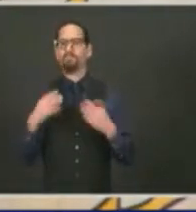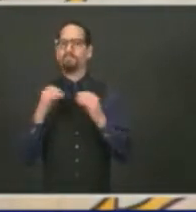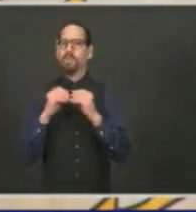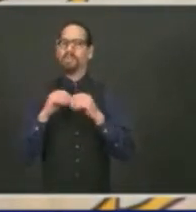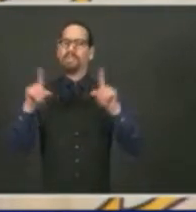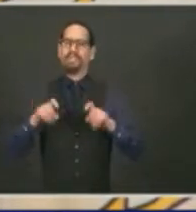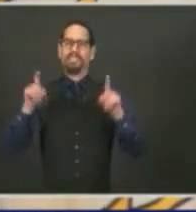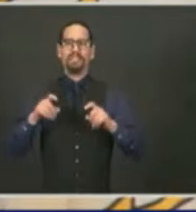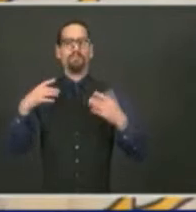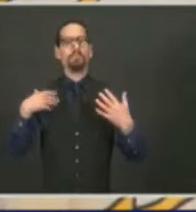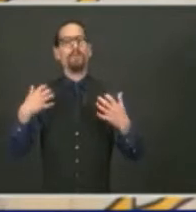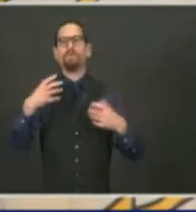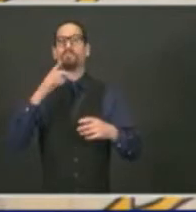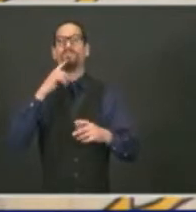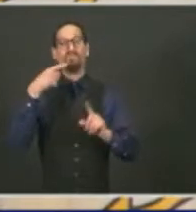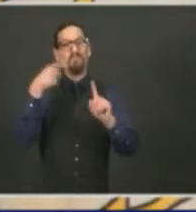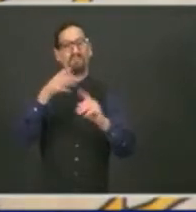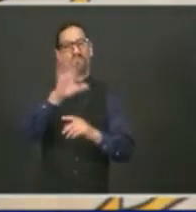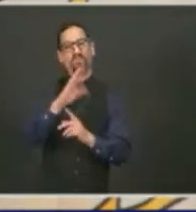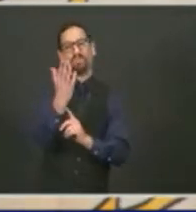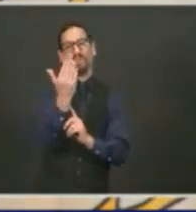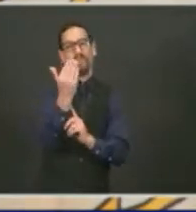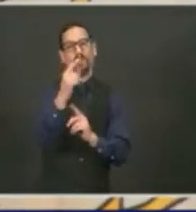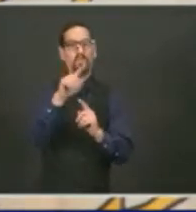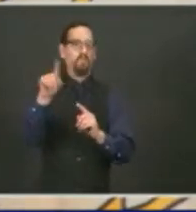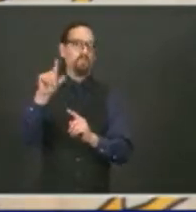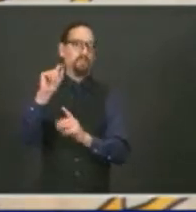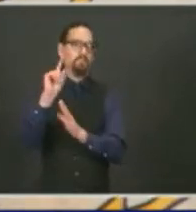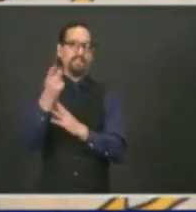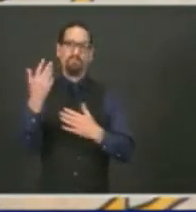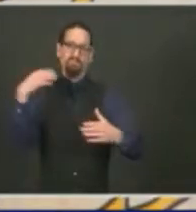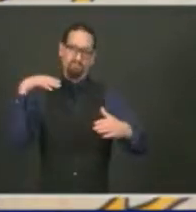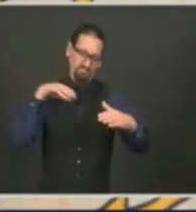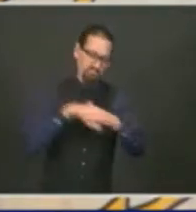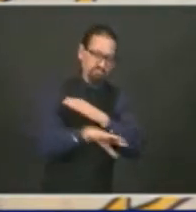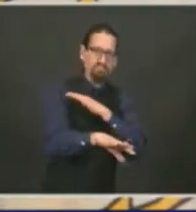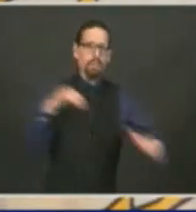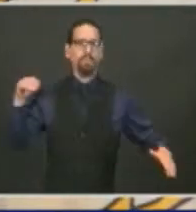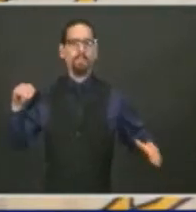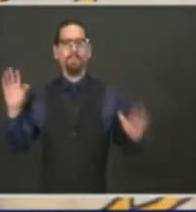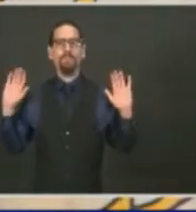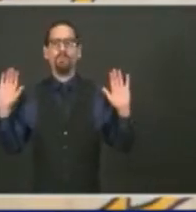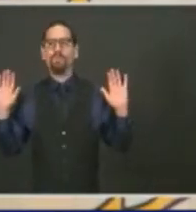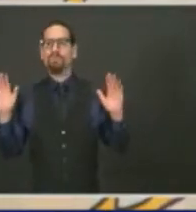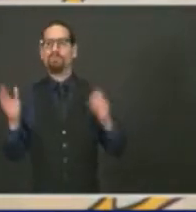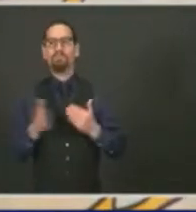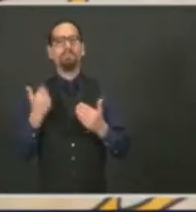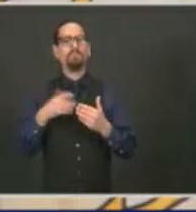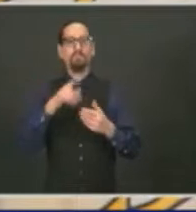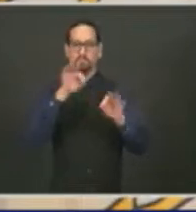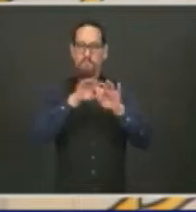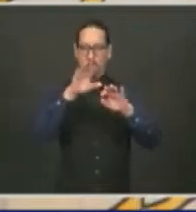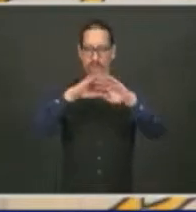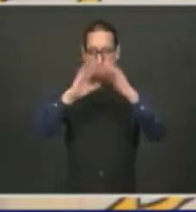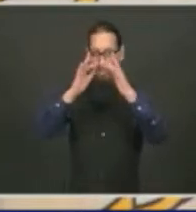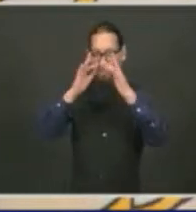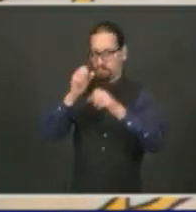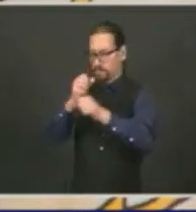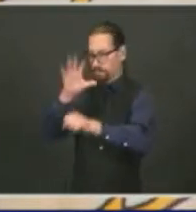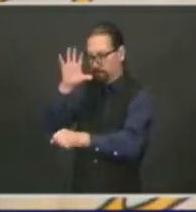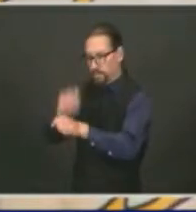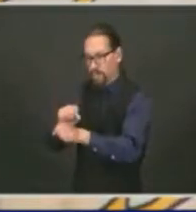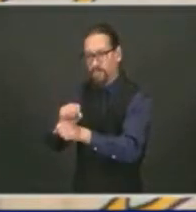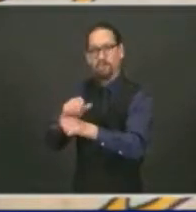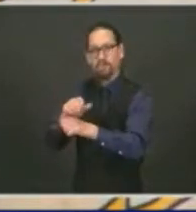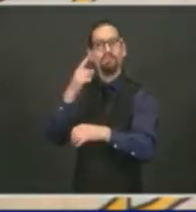minutes. That's what people are reporting. You can get a same-day appointment. Just please go ahead. And by the way, get it done next